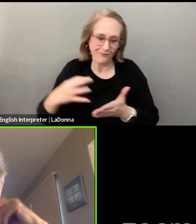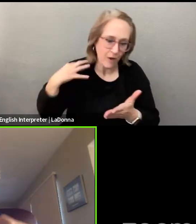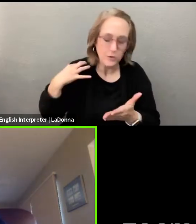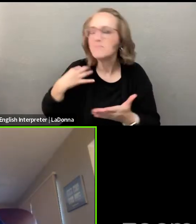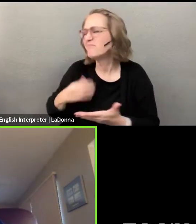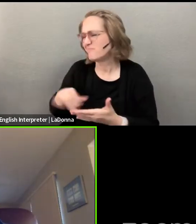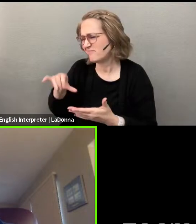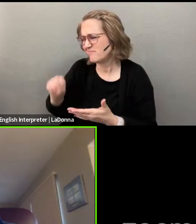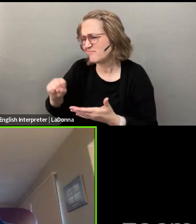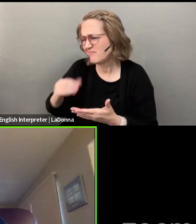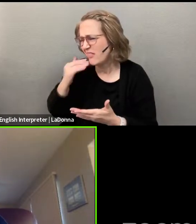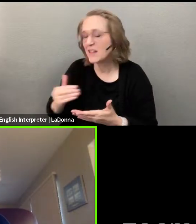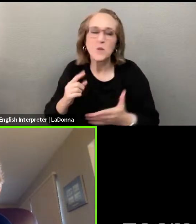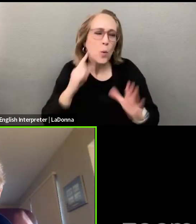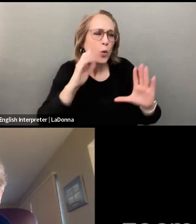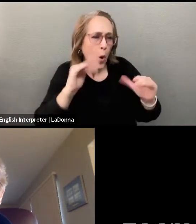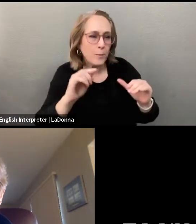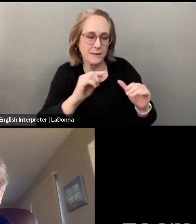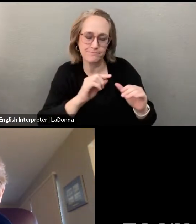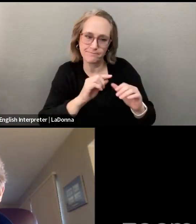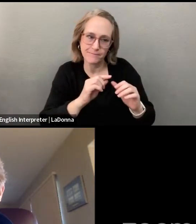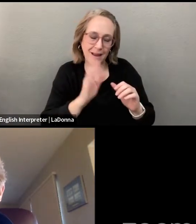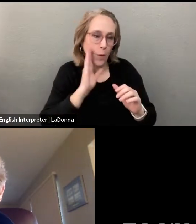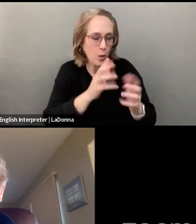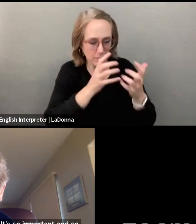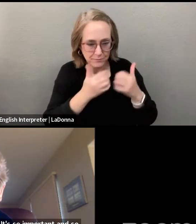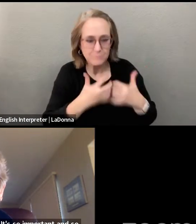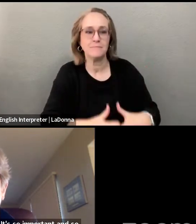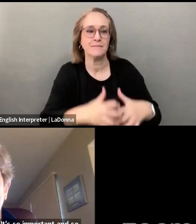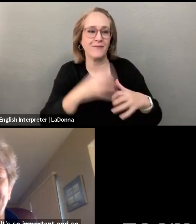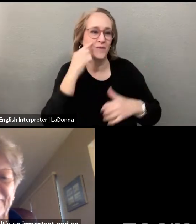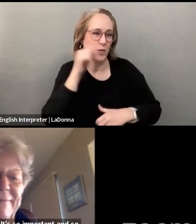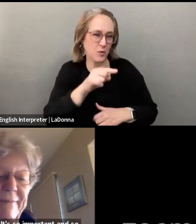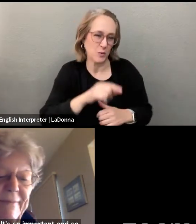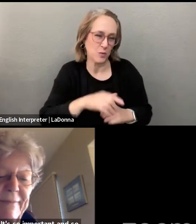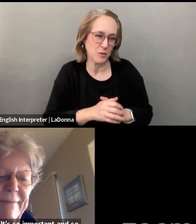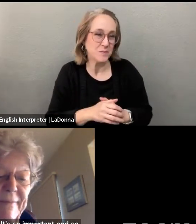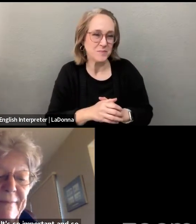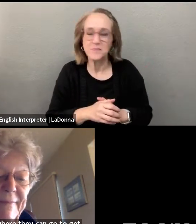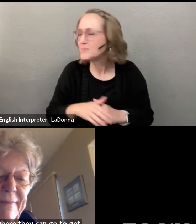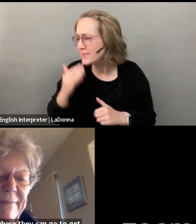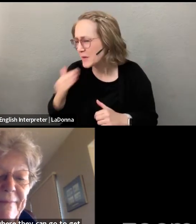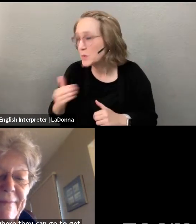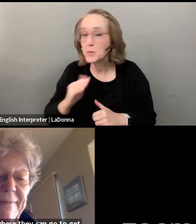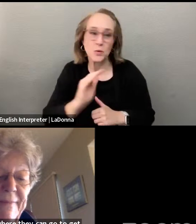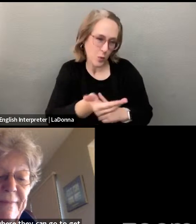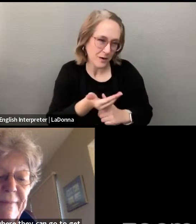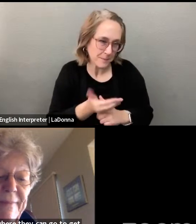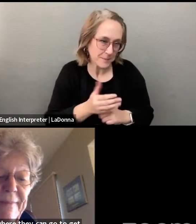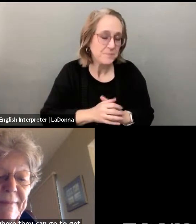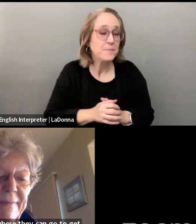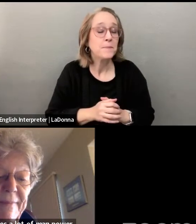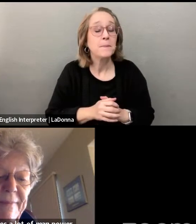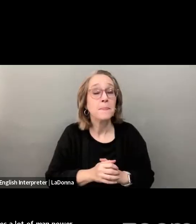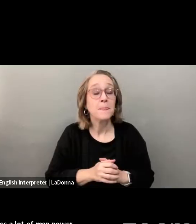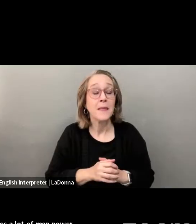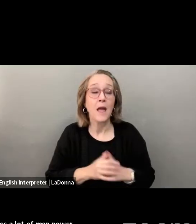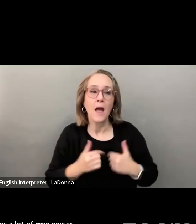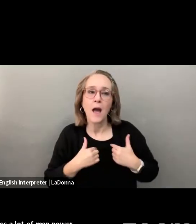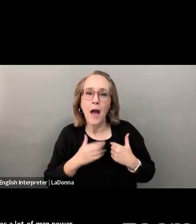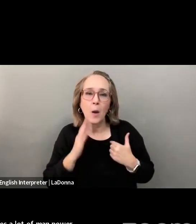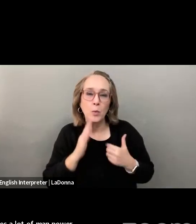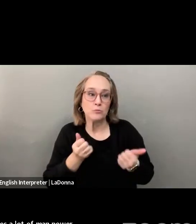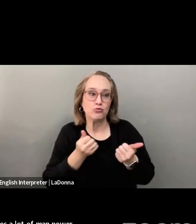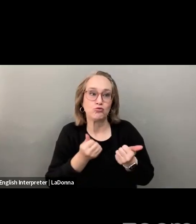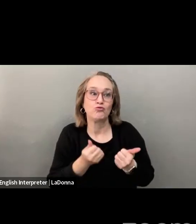you that'll so all much. come together for you. You're welcome. Thank you. You're welcome. I am going to try, let's